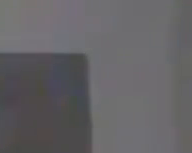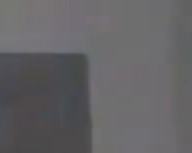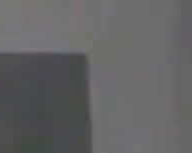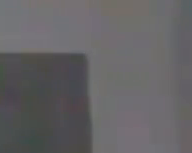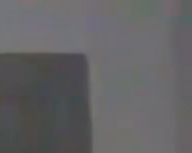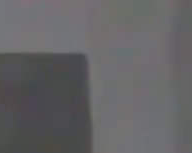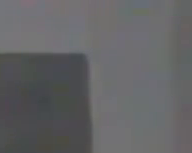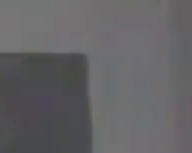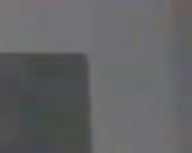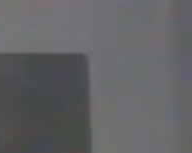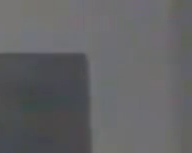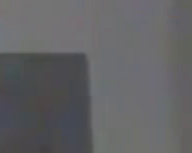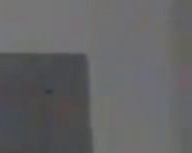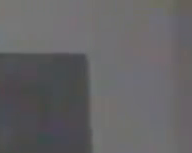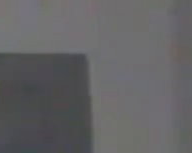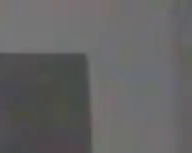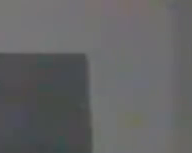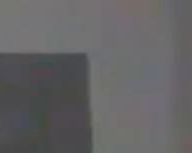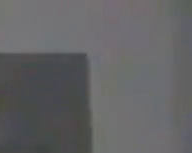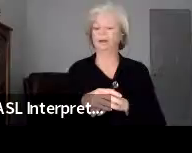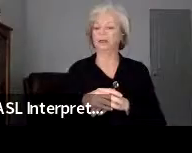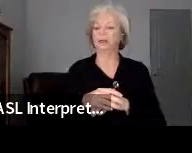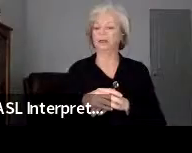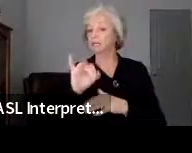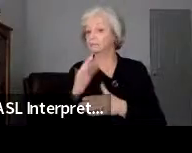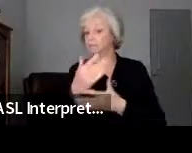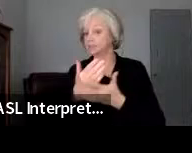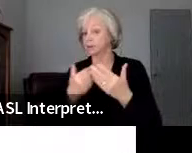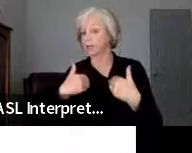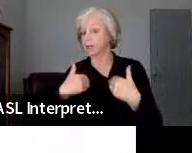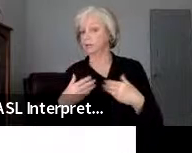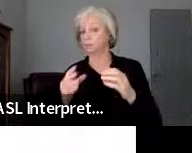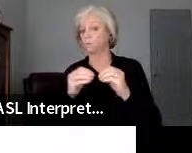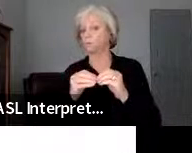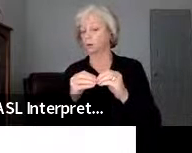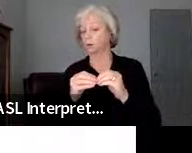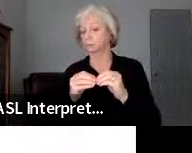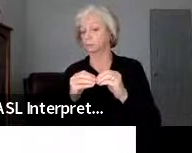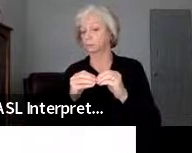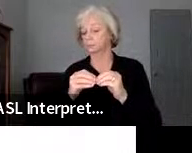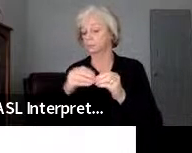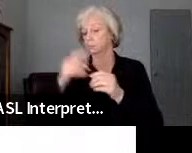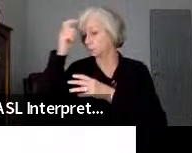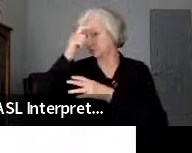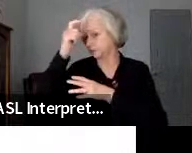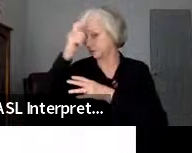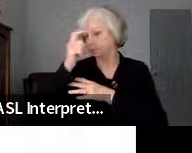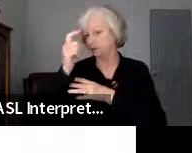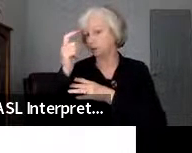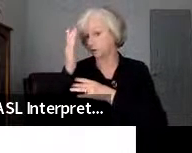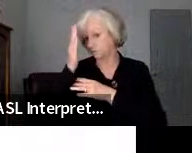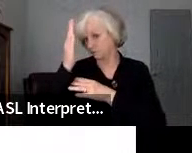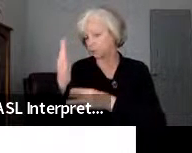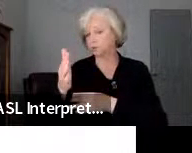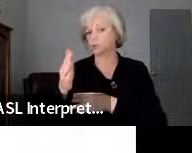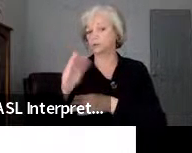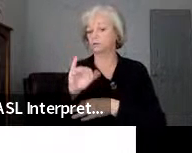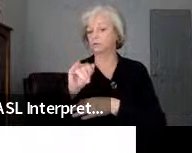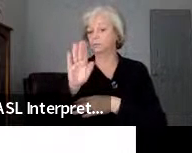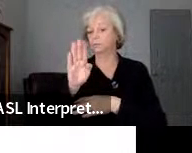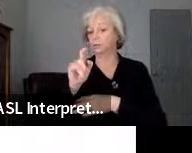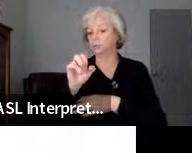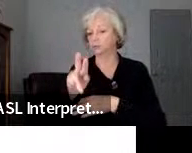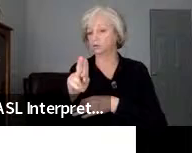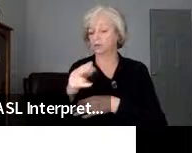anybody else has more insights into the future of boosters question, I know there's some other people on the call who might know. Feel